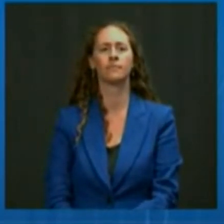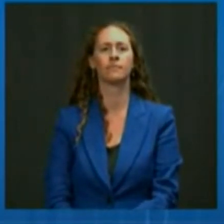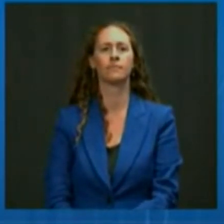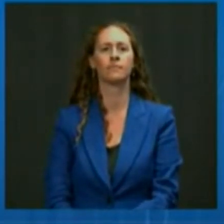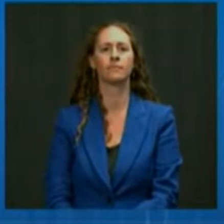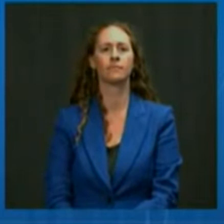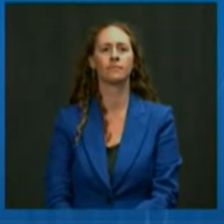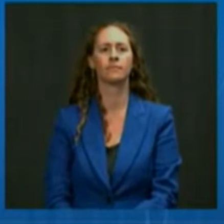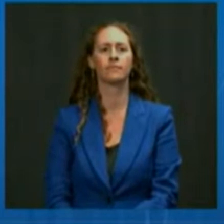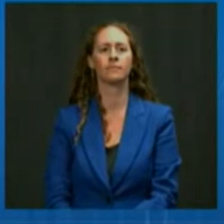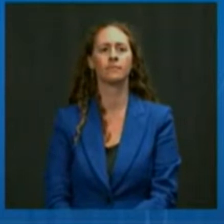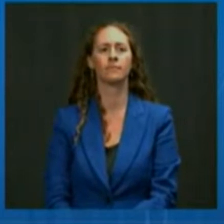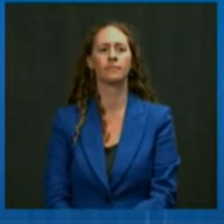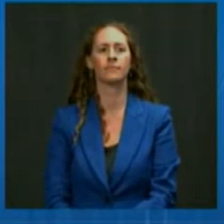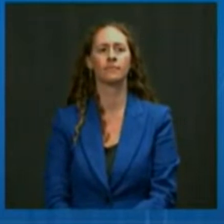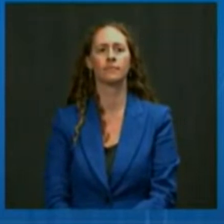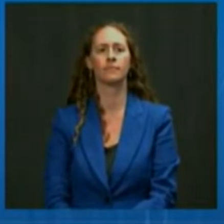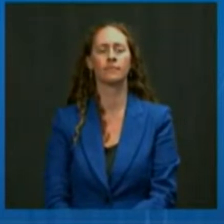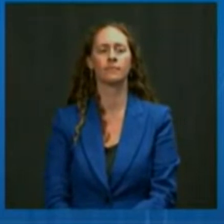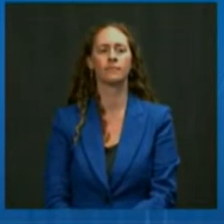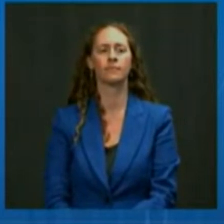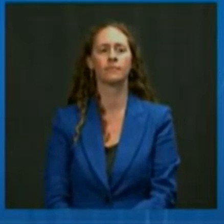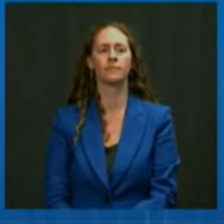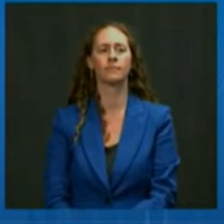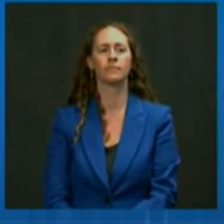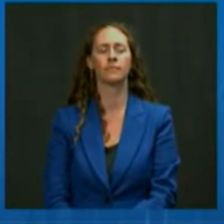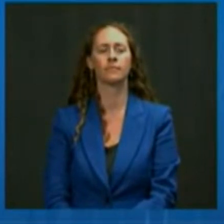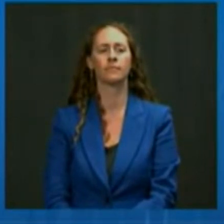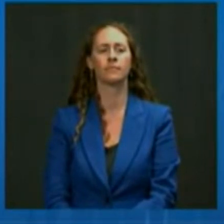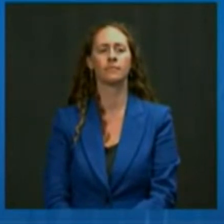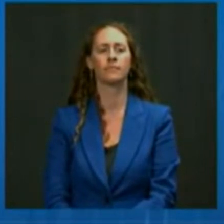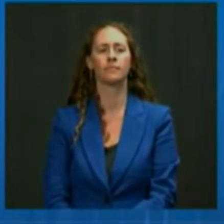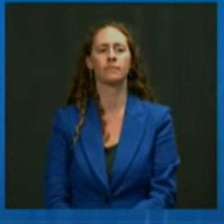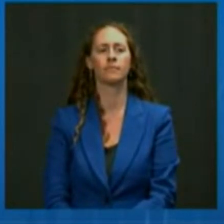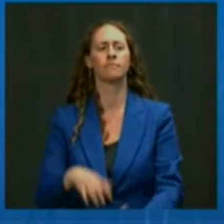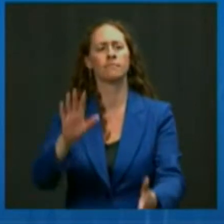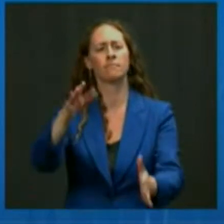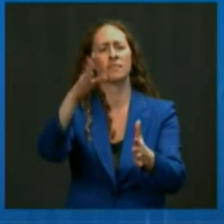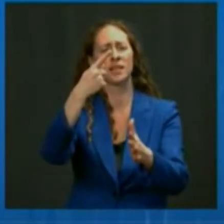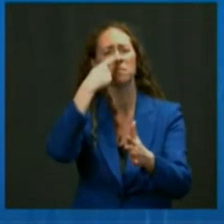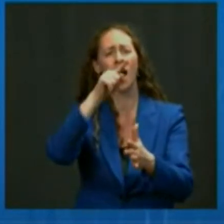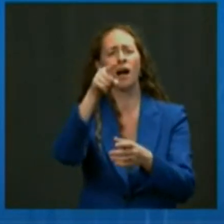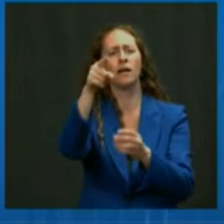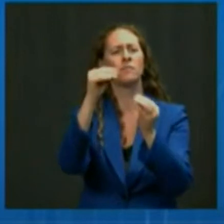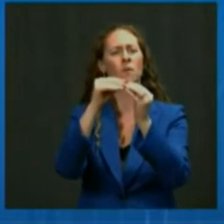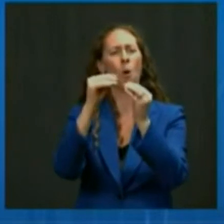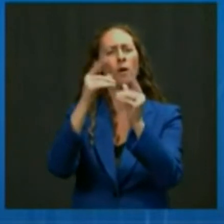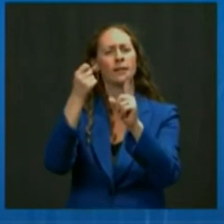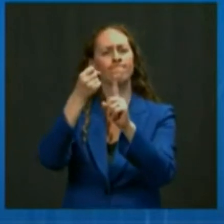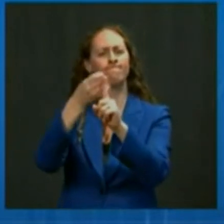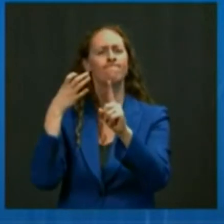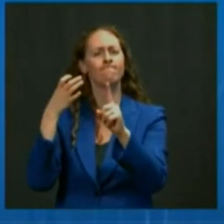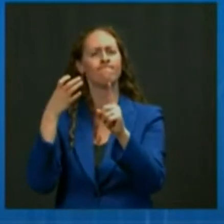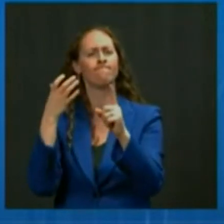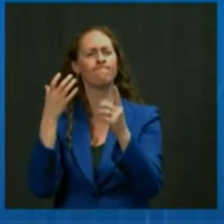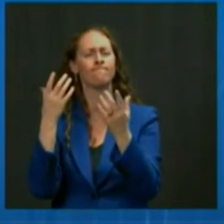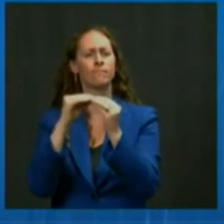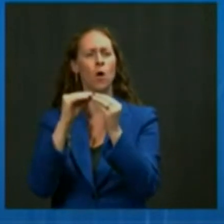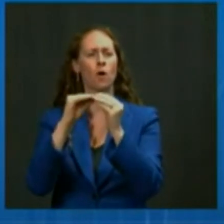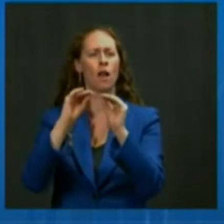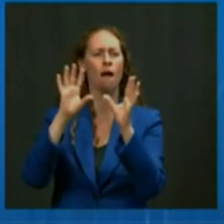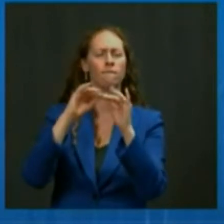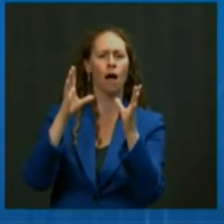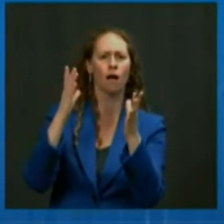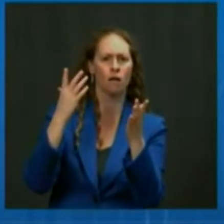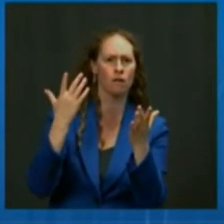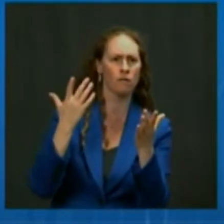Yes, just wanted to ask again, Jeff, if you could just provide some more details on the plan for administering the booster shots. You're going to have to reach